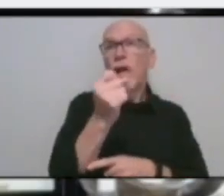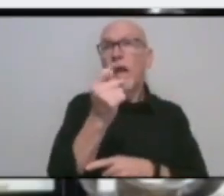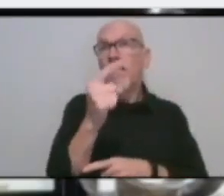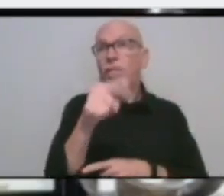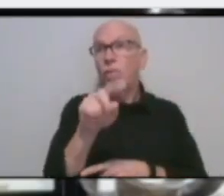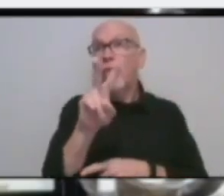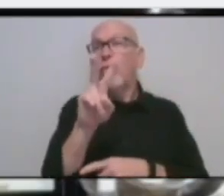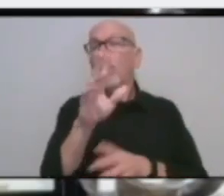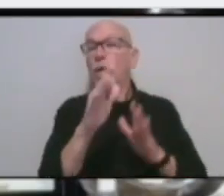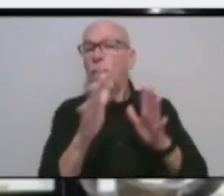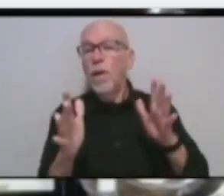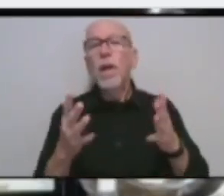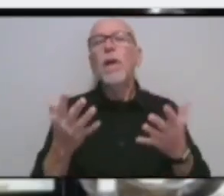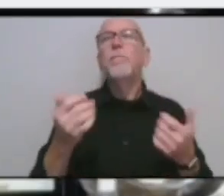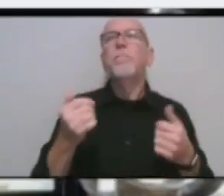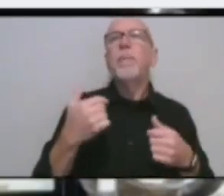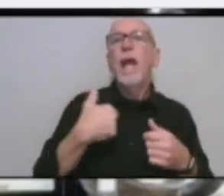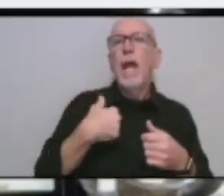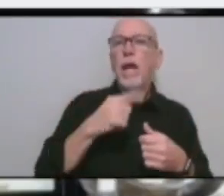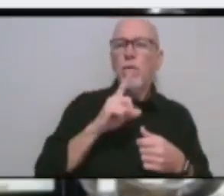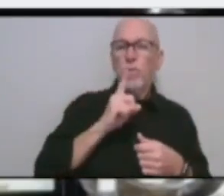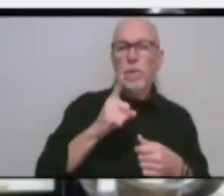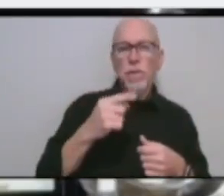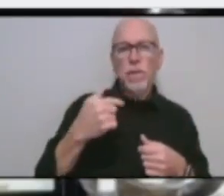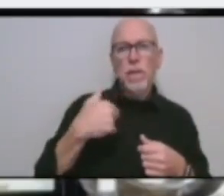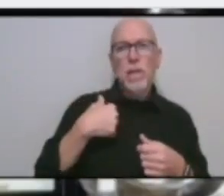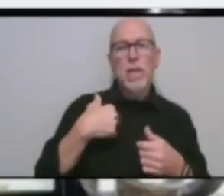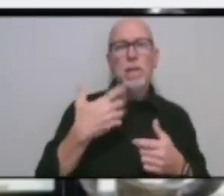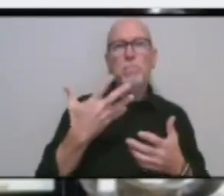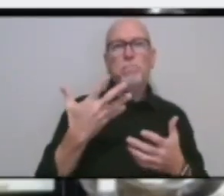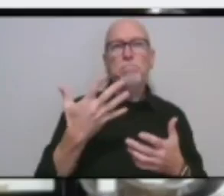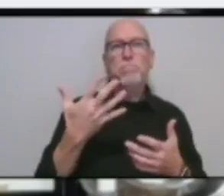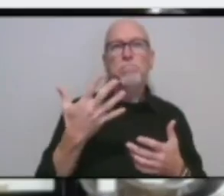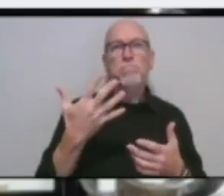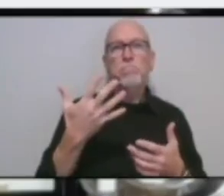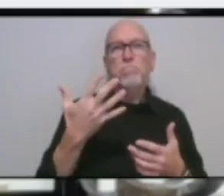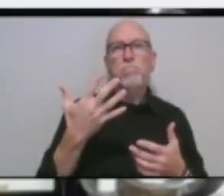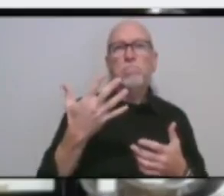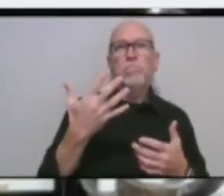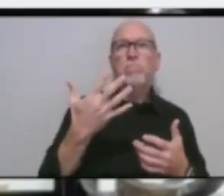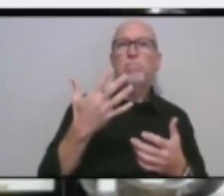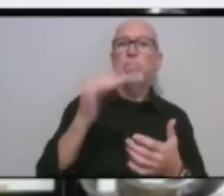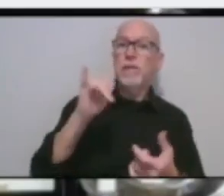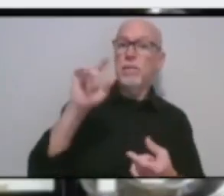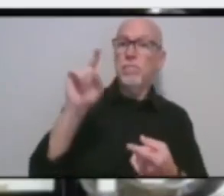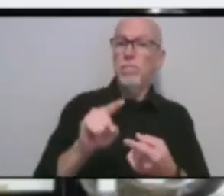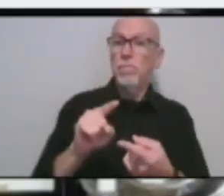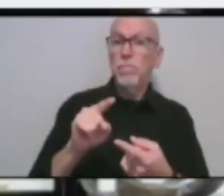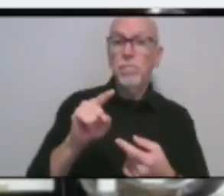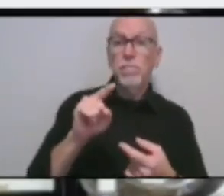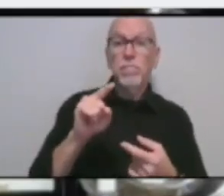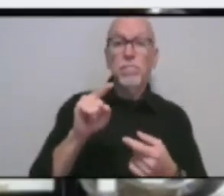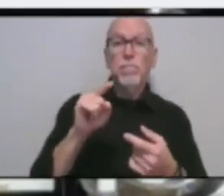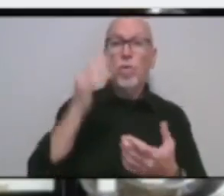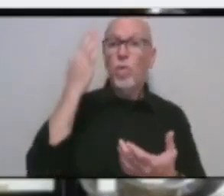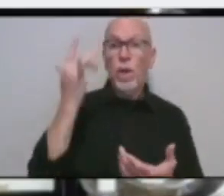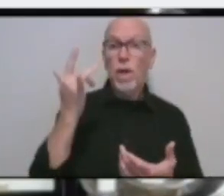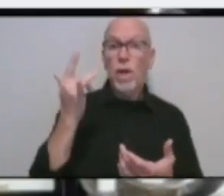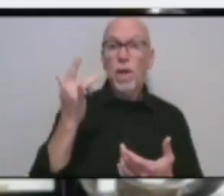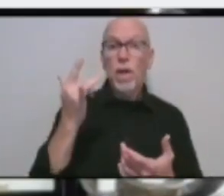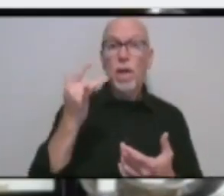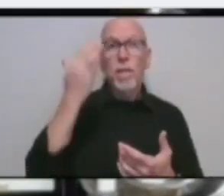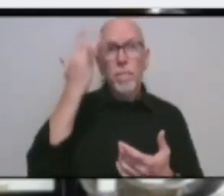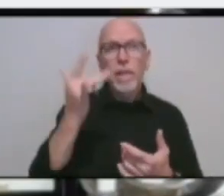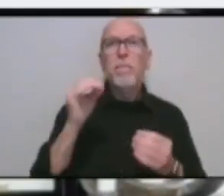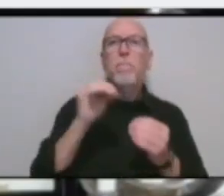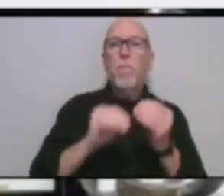11.2, I really do attribute that decline to more and more